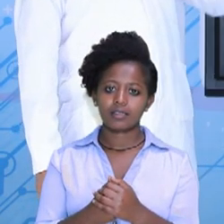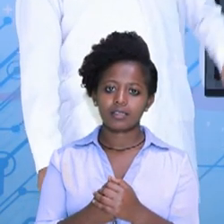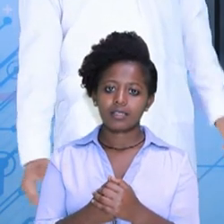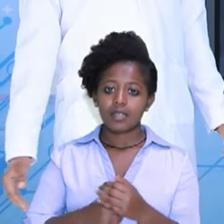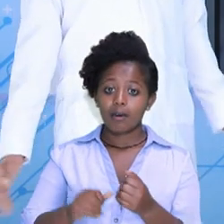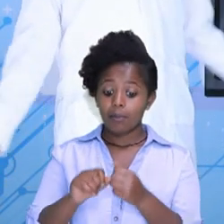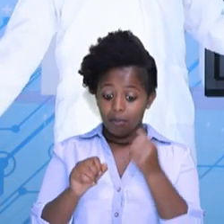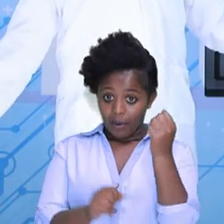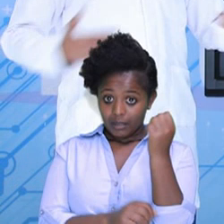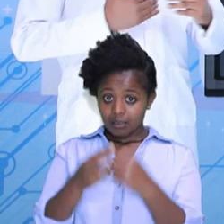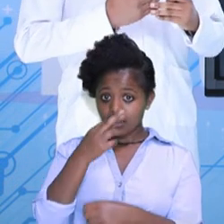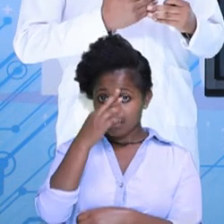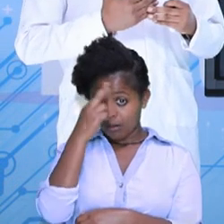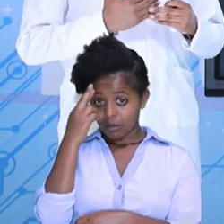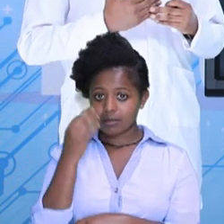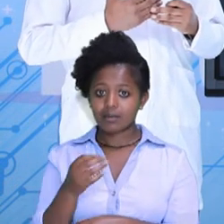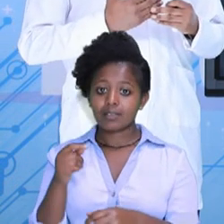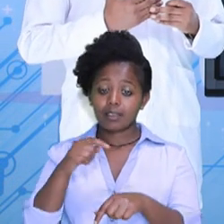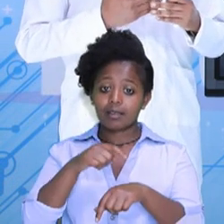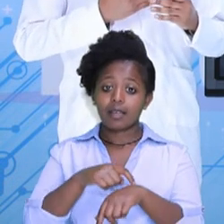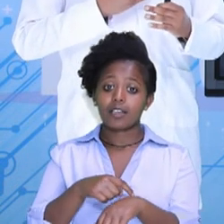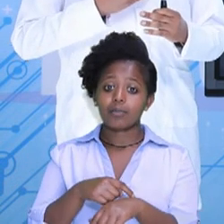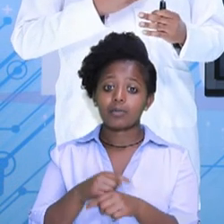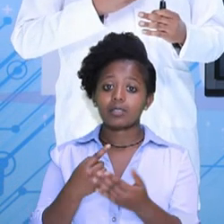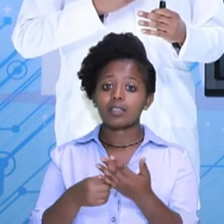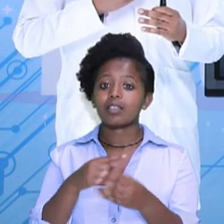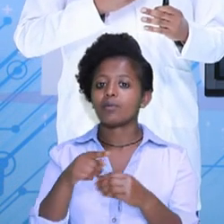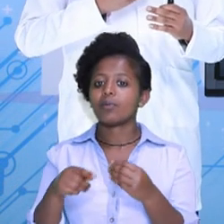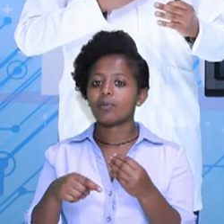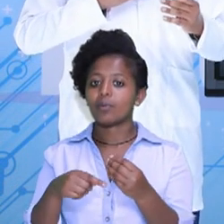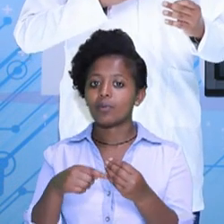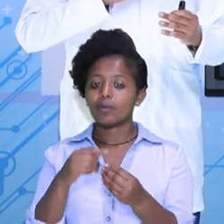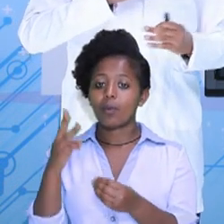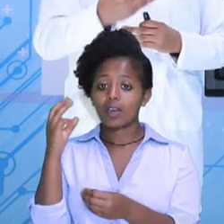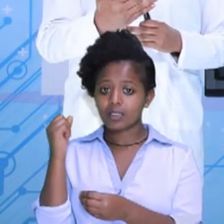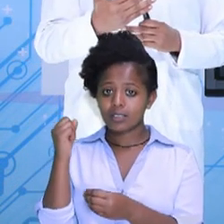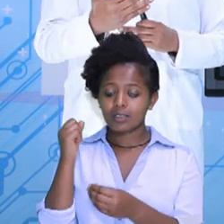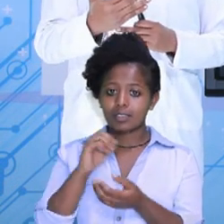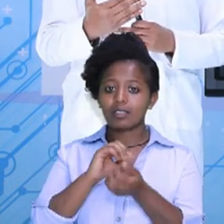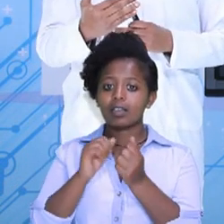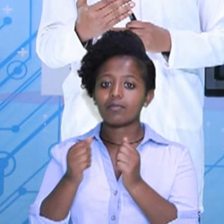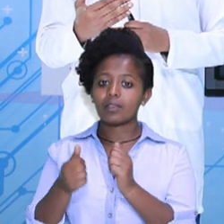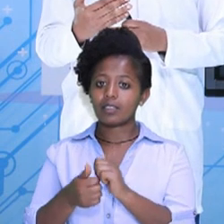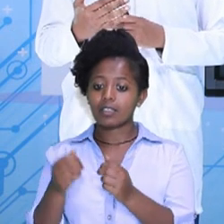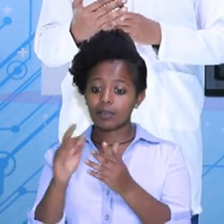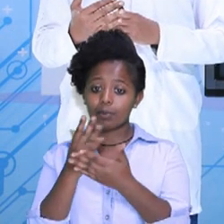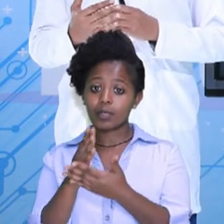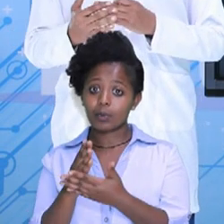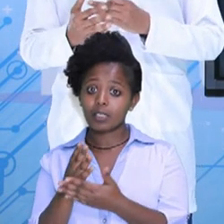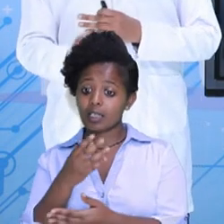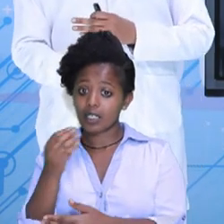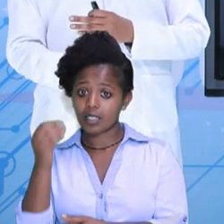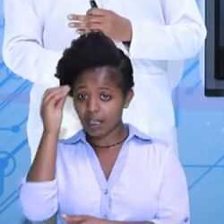The basic cause at the time, there was rivalry between